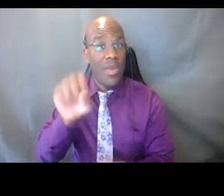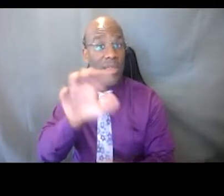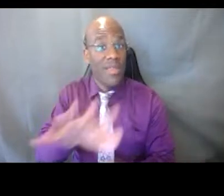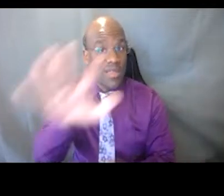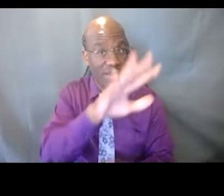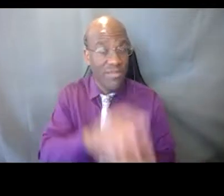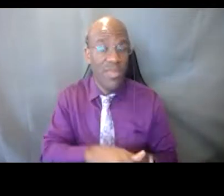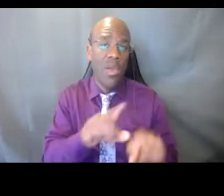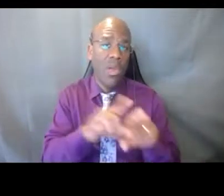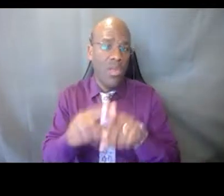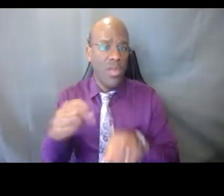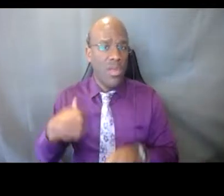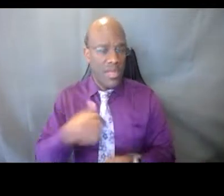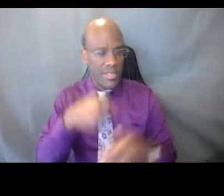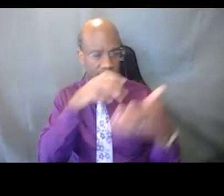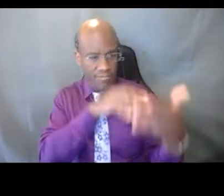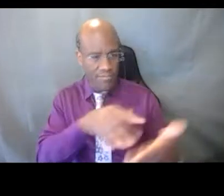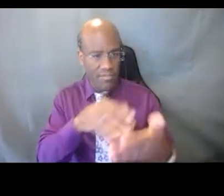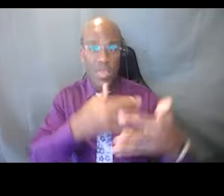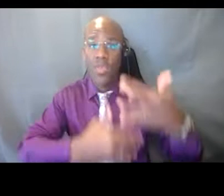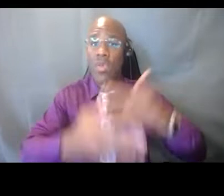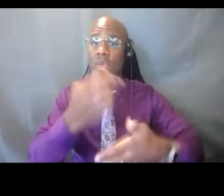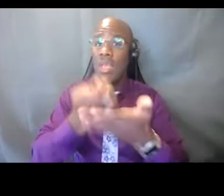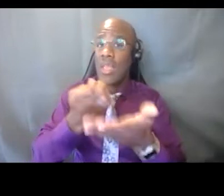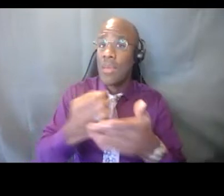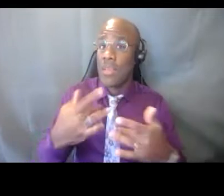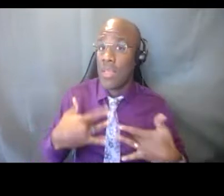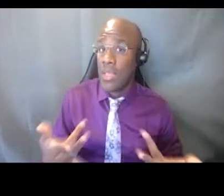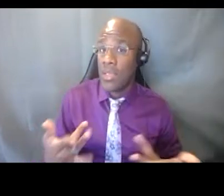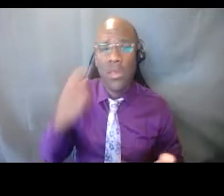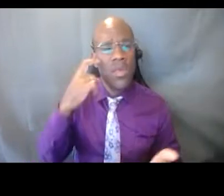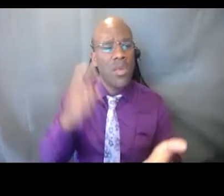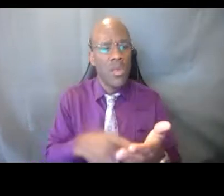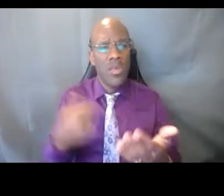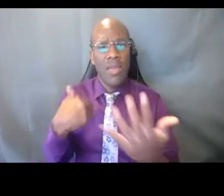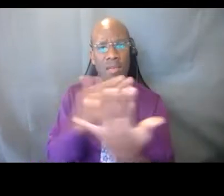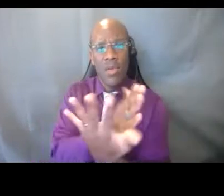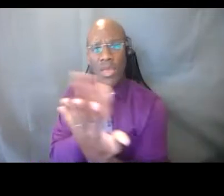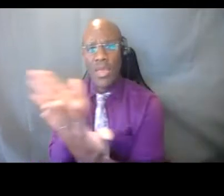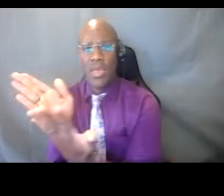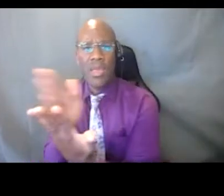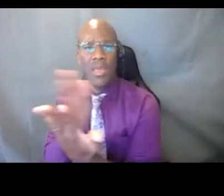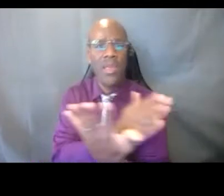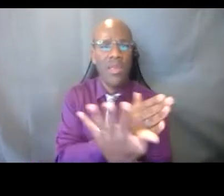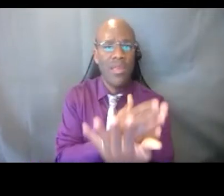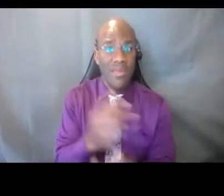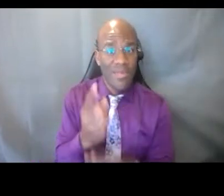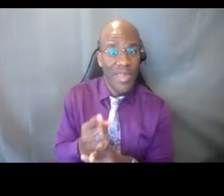socioeconomic status, we see that there's a range there, right? And most of our